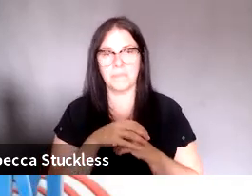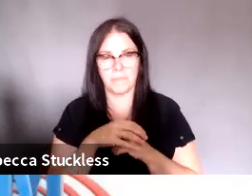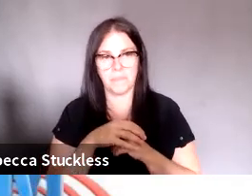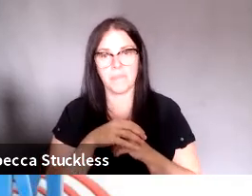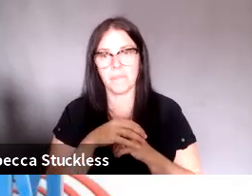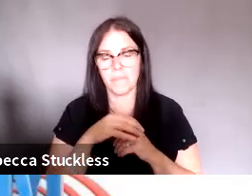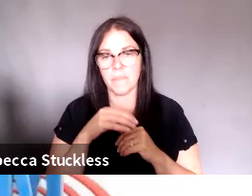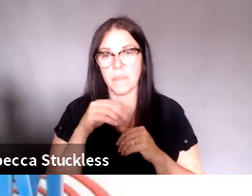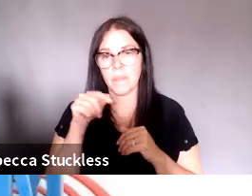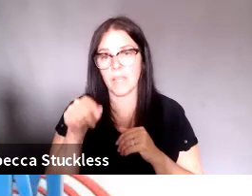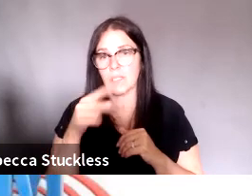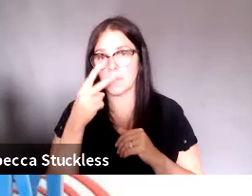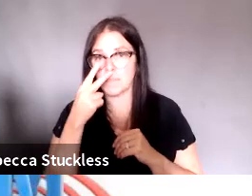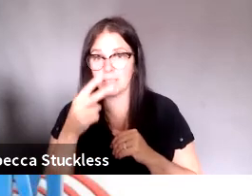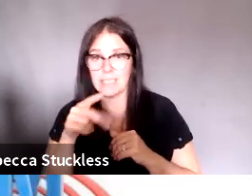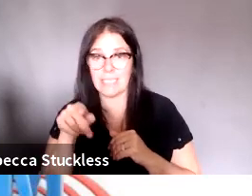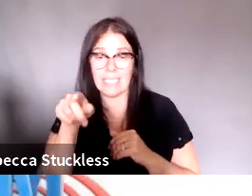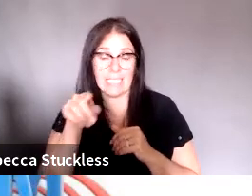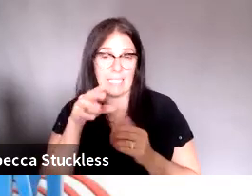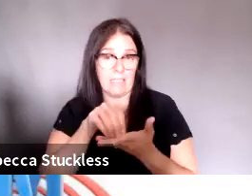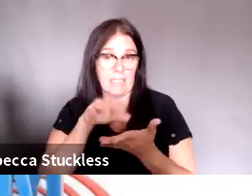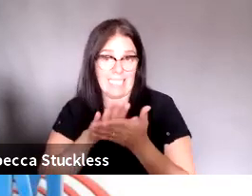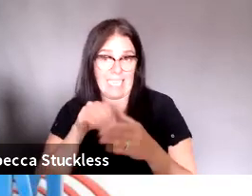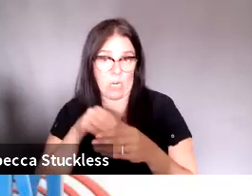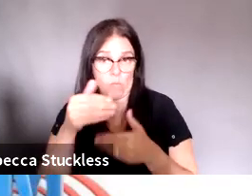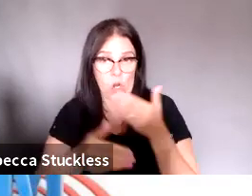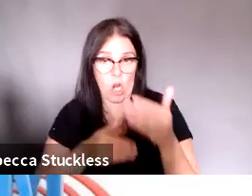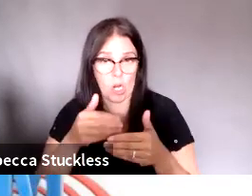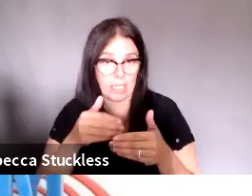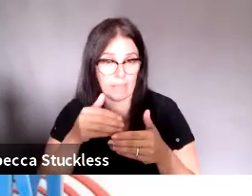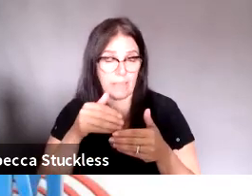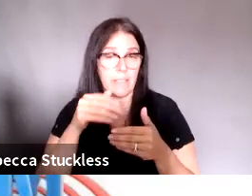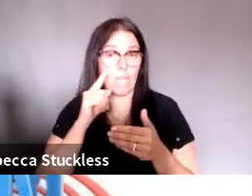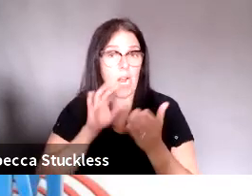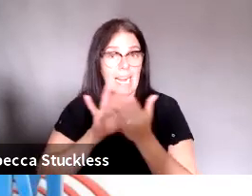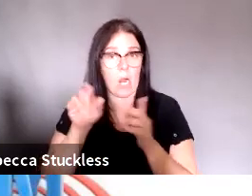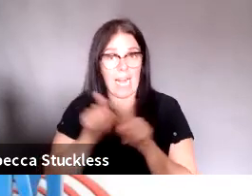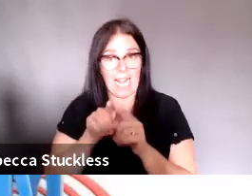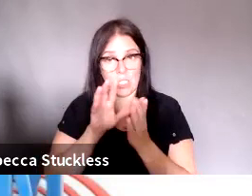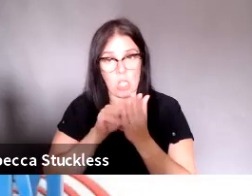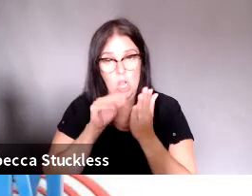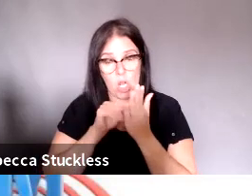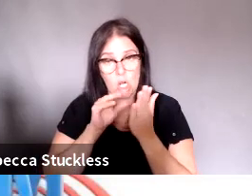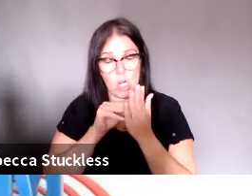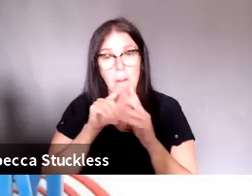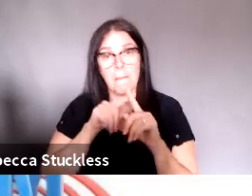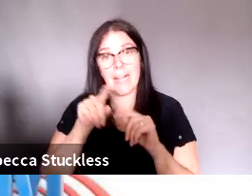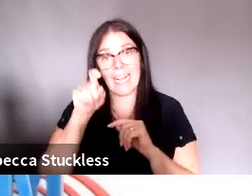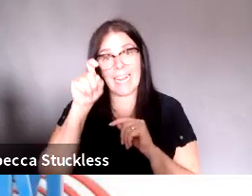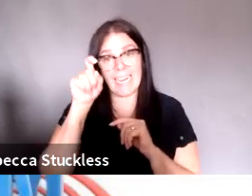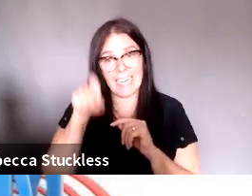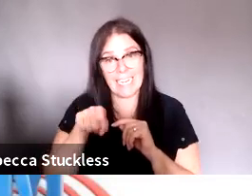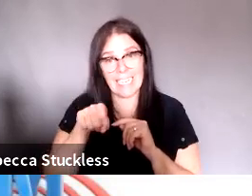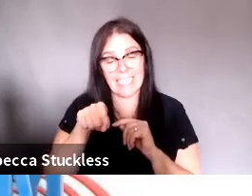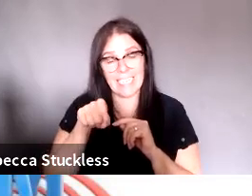to count as a learner, but needs to be attained to count toward the